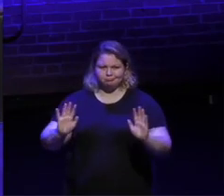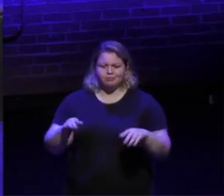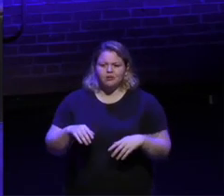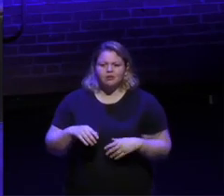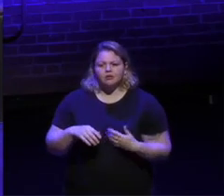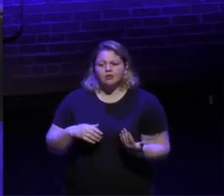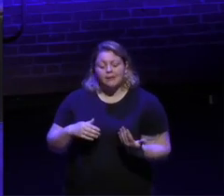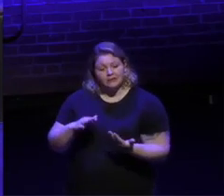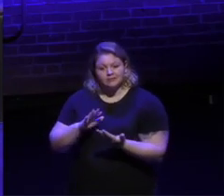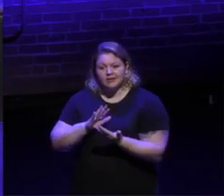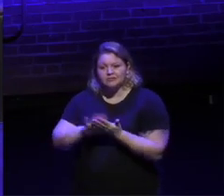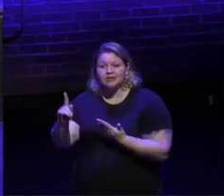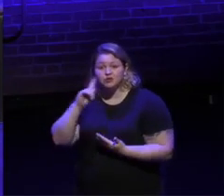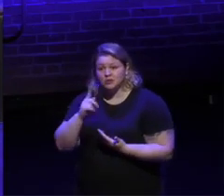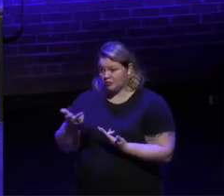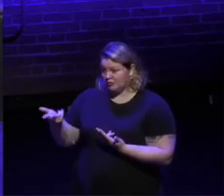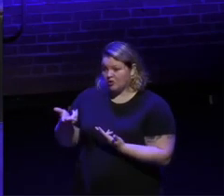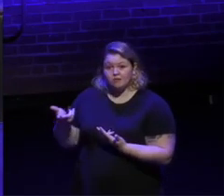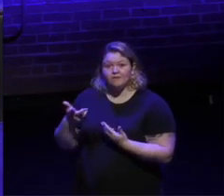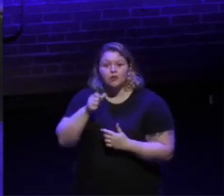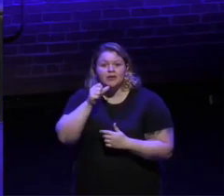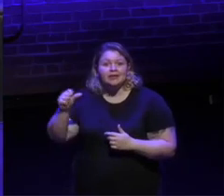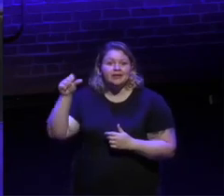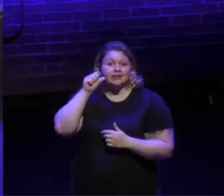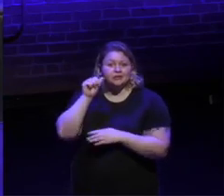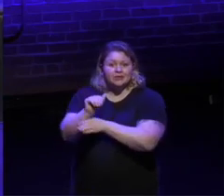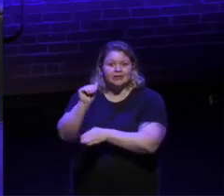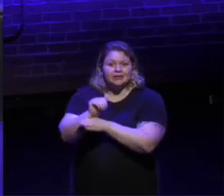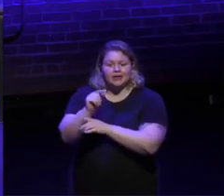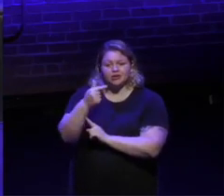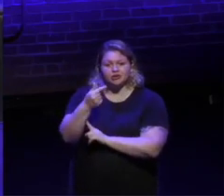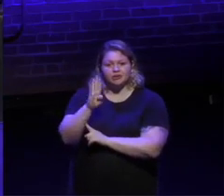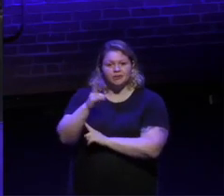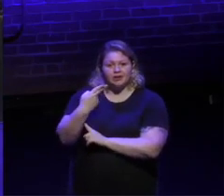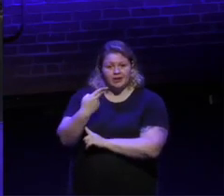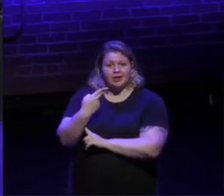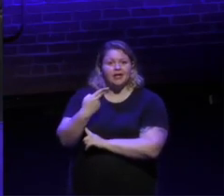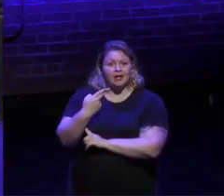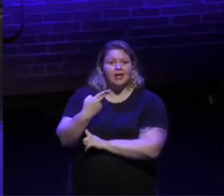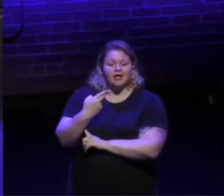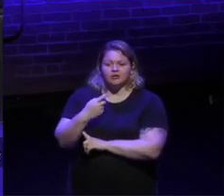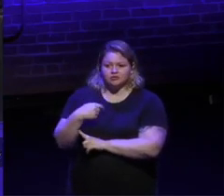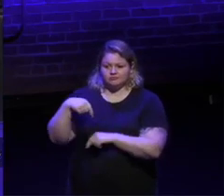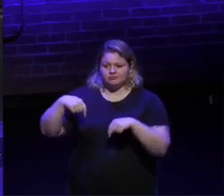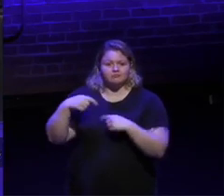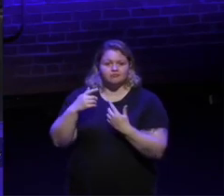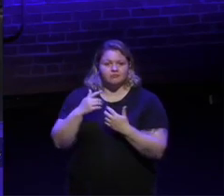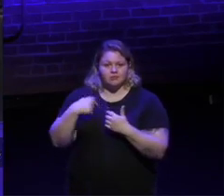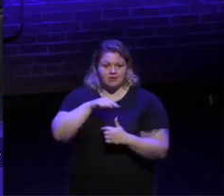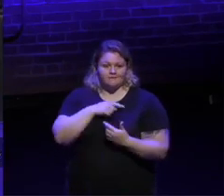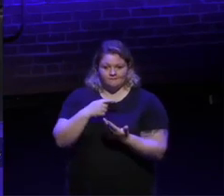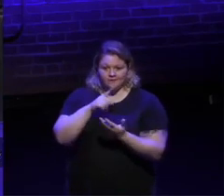great to hear the three of you last night on GBH. I did enjoy that debate. That was the race's first formal debate. But you can